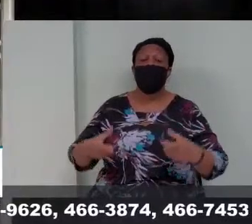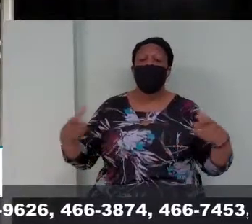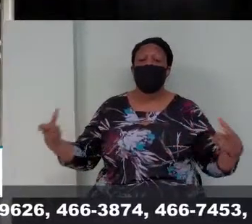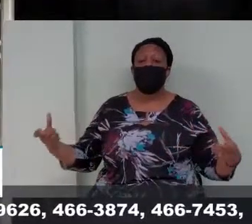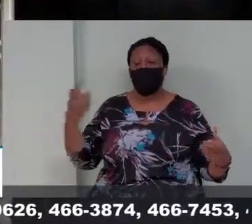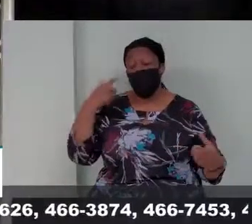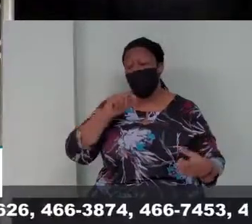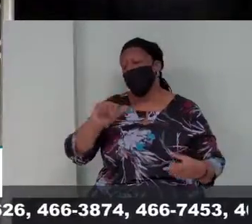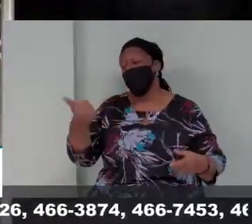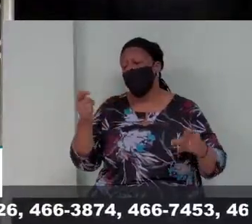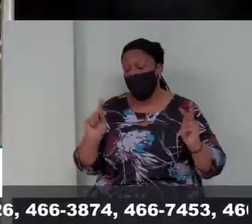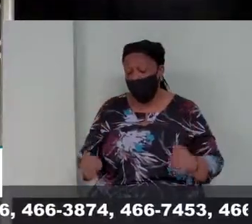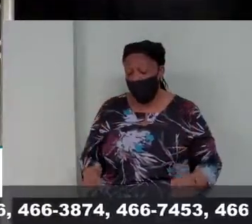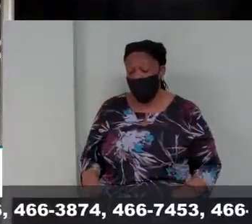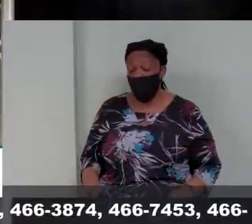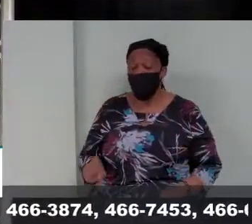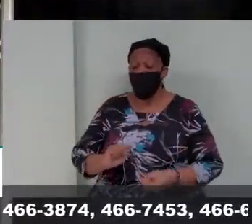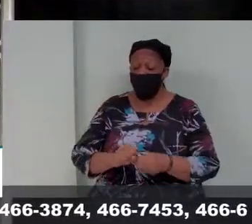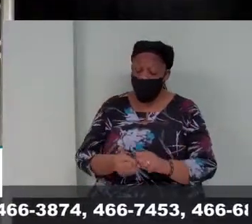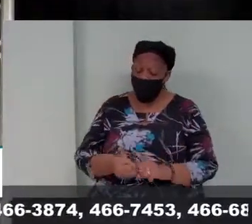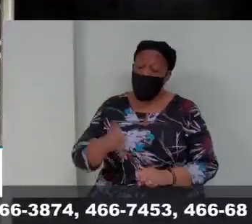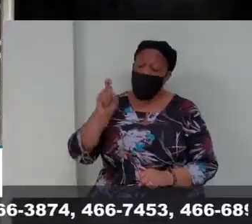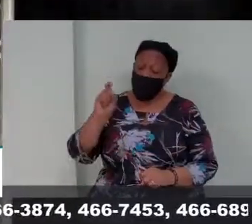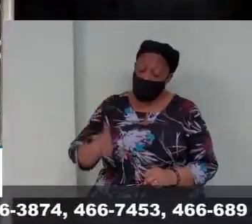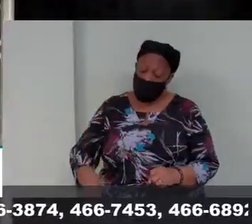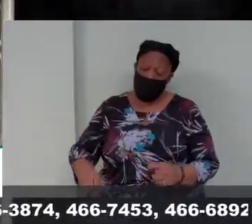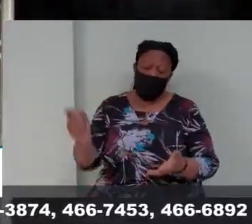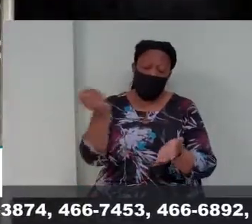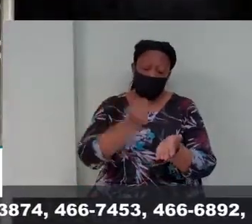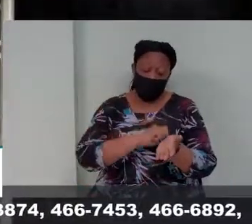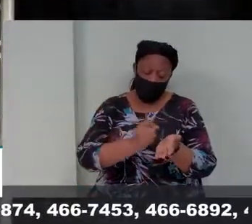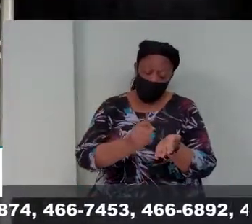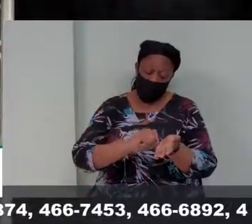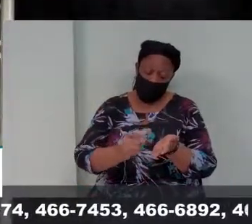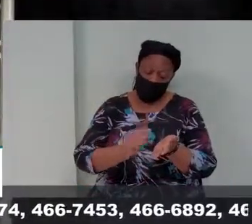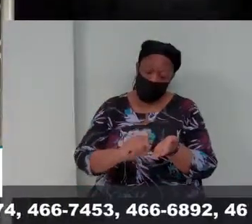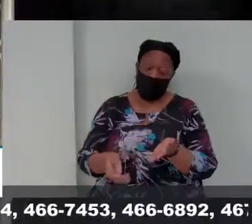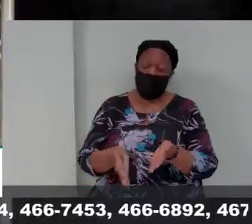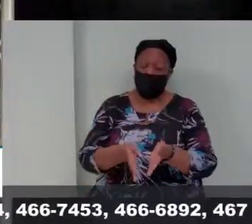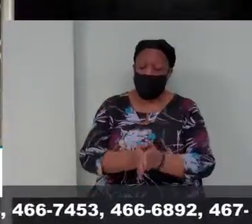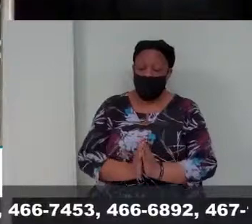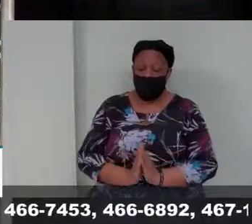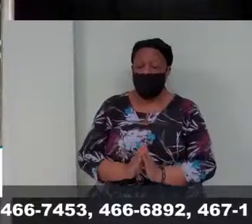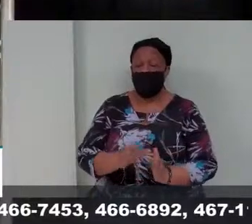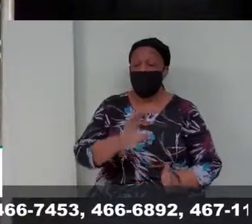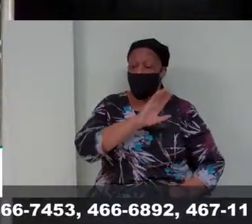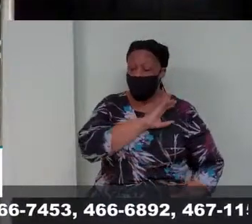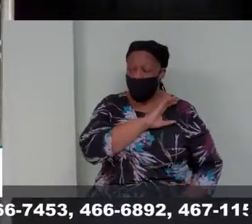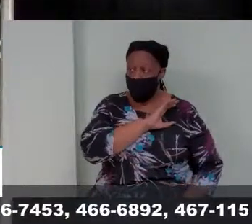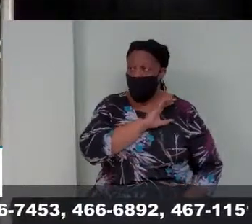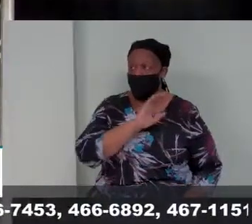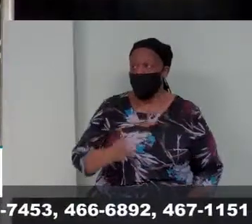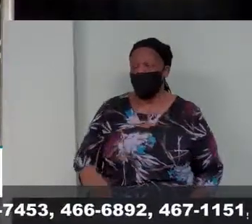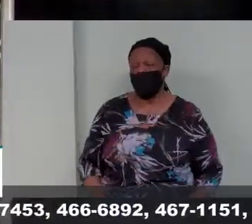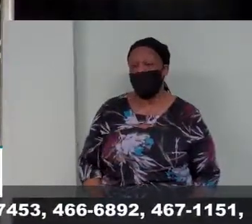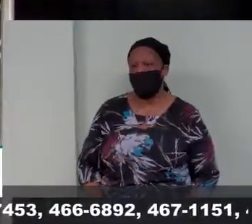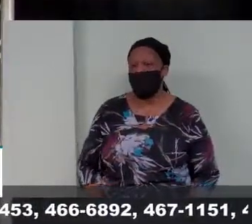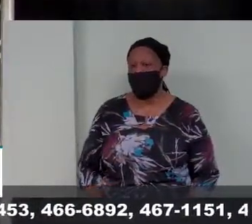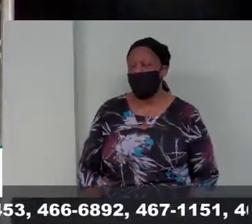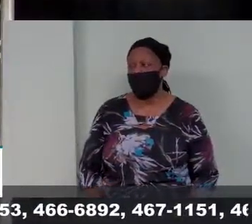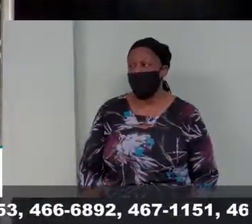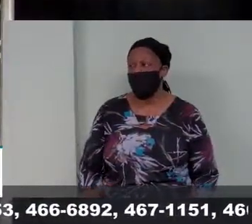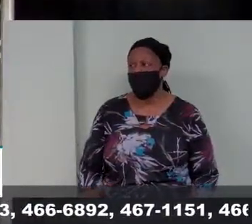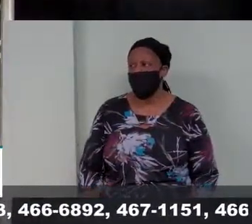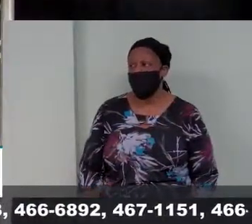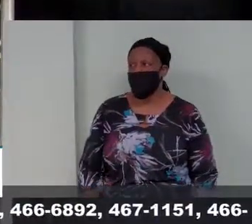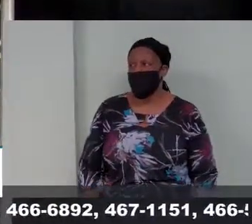permission. So whether you're having it in a place that is public, like in the square or in Warner Park, or